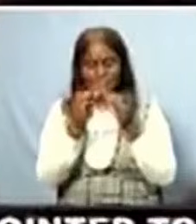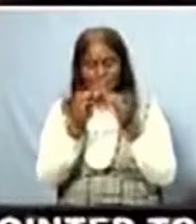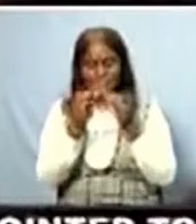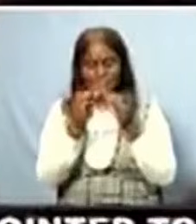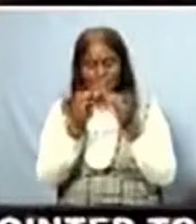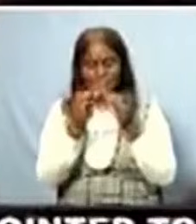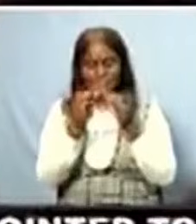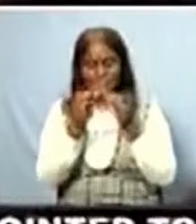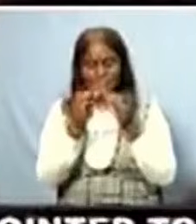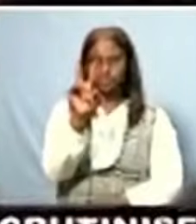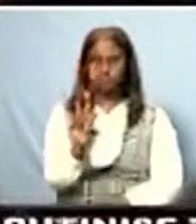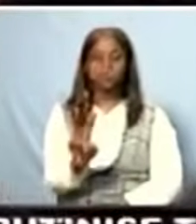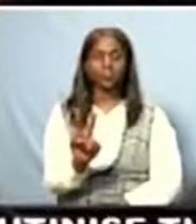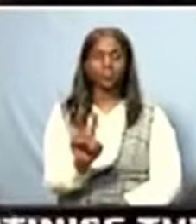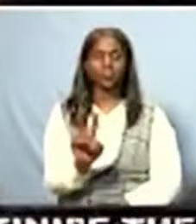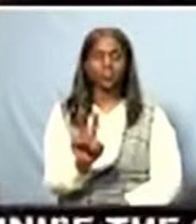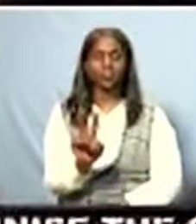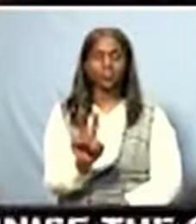72(2)